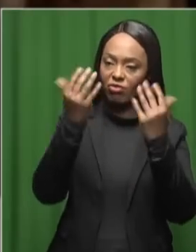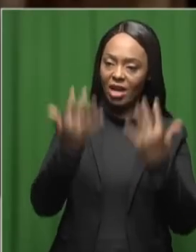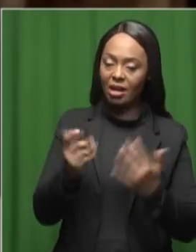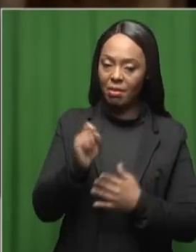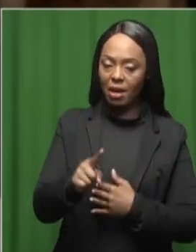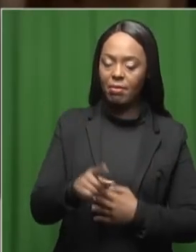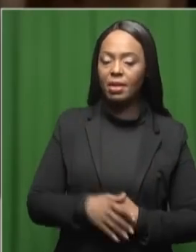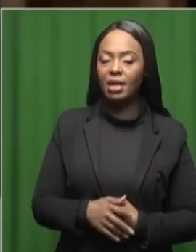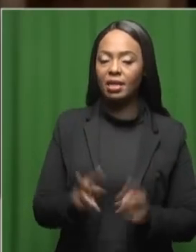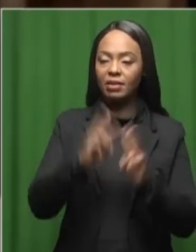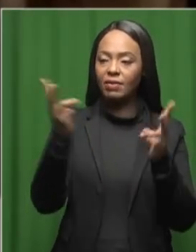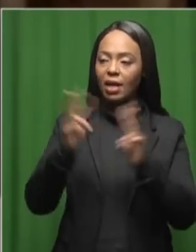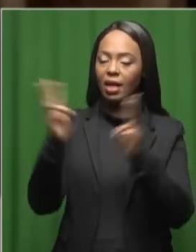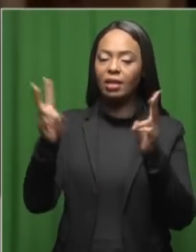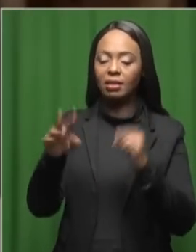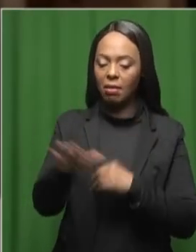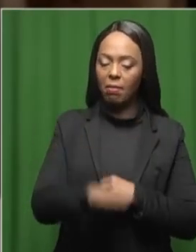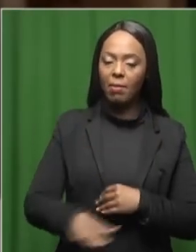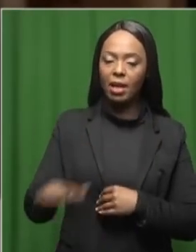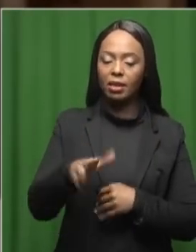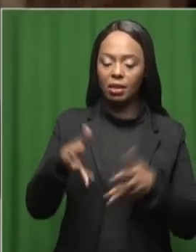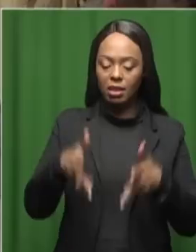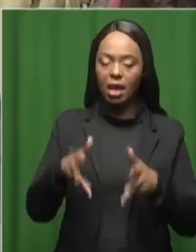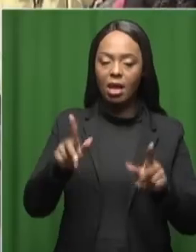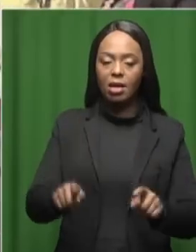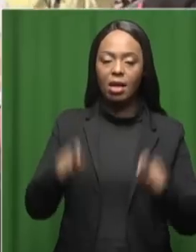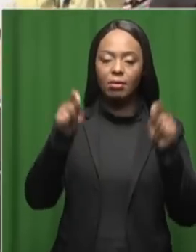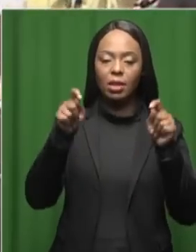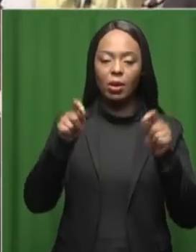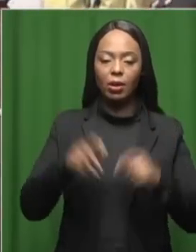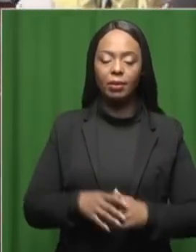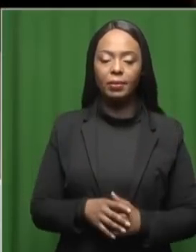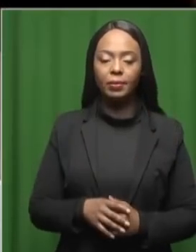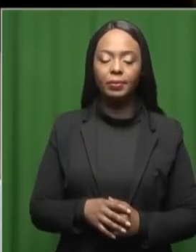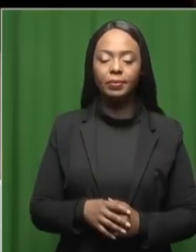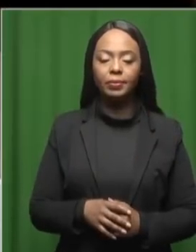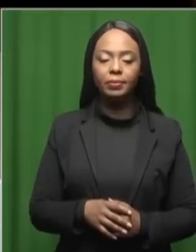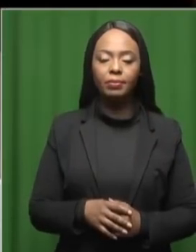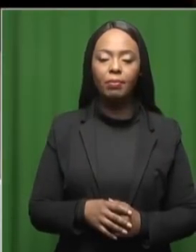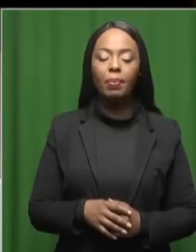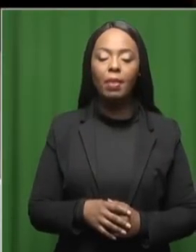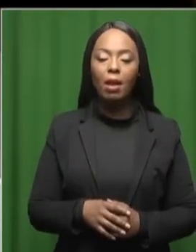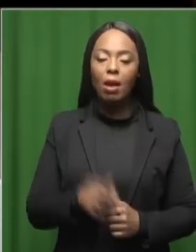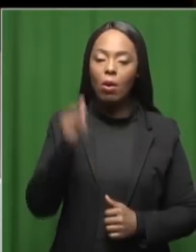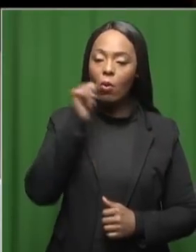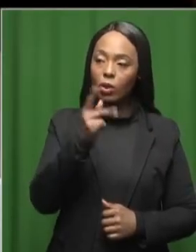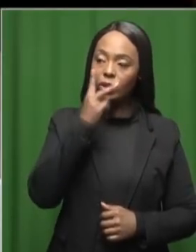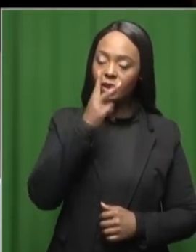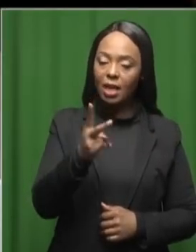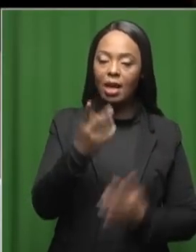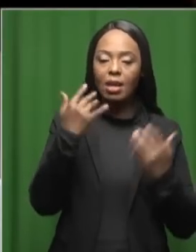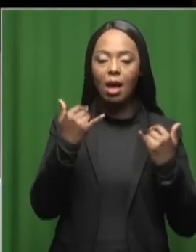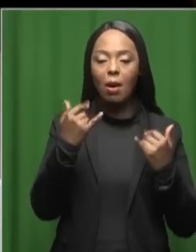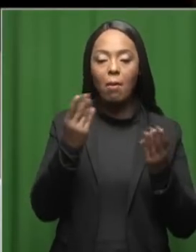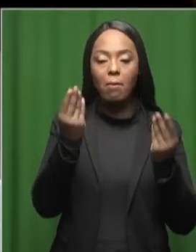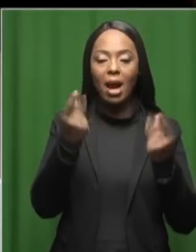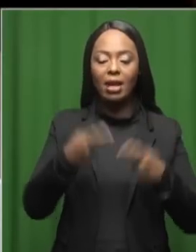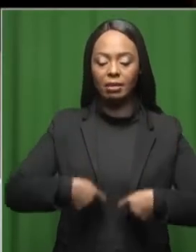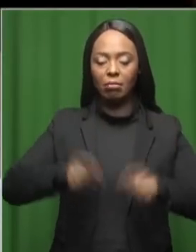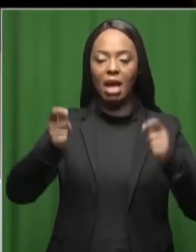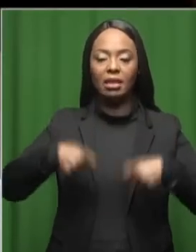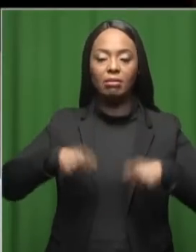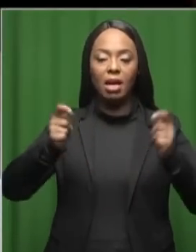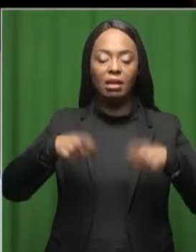various villages here in Cape Town. So, I mean, when we look at the amount of money that is being spent on